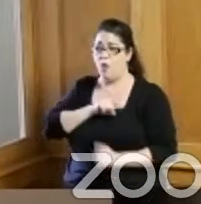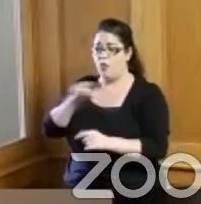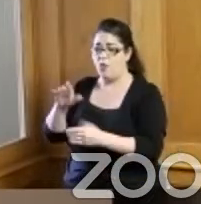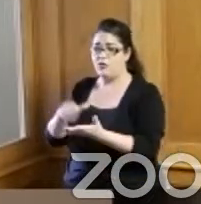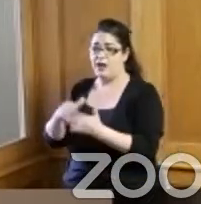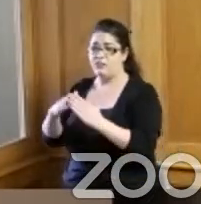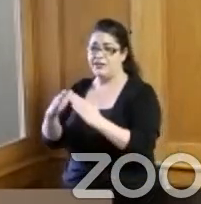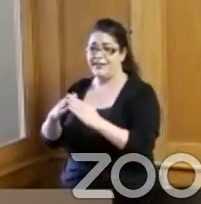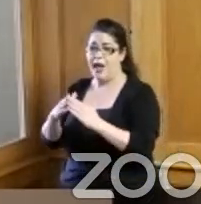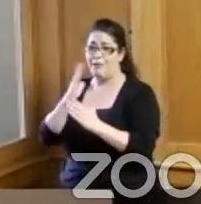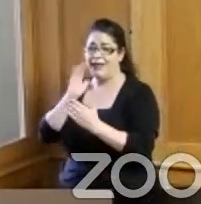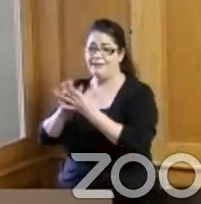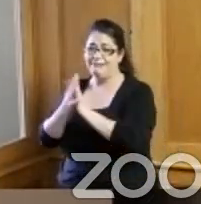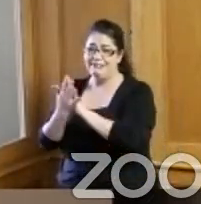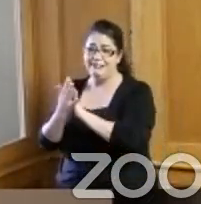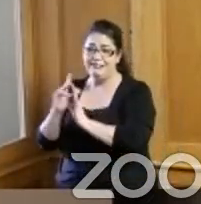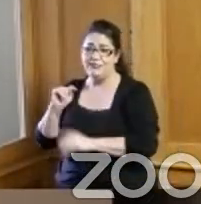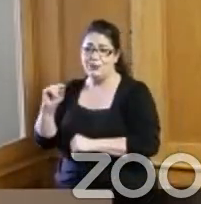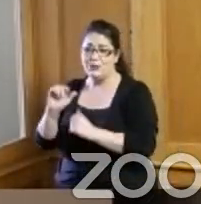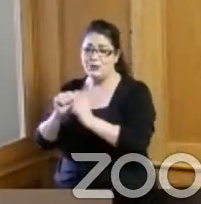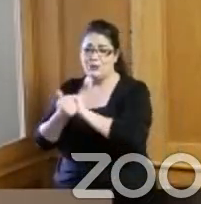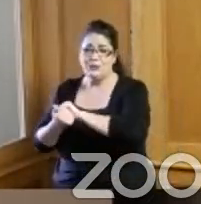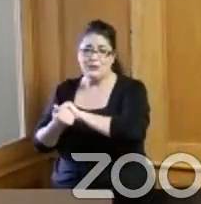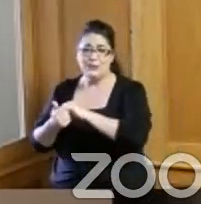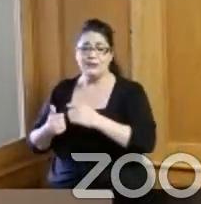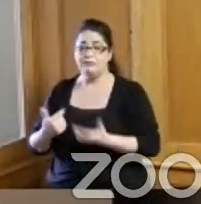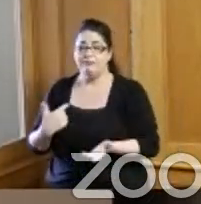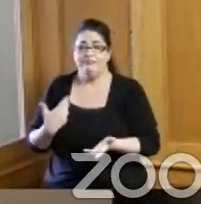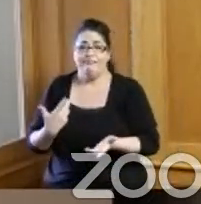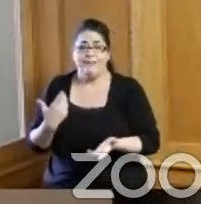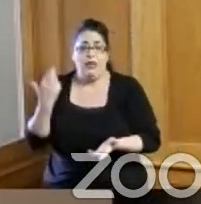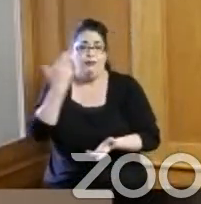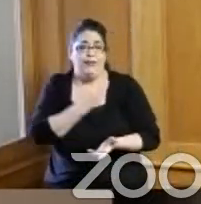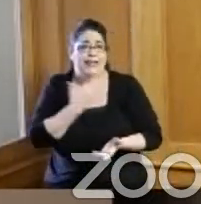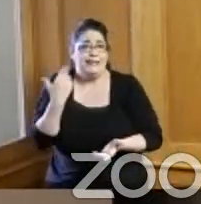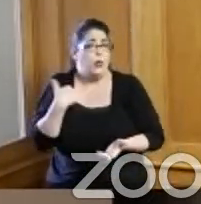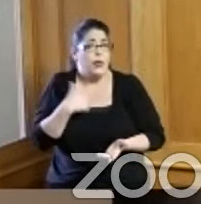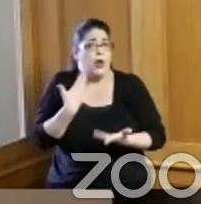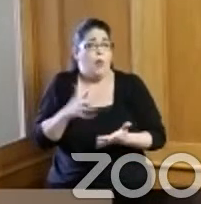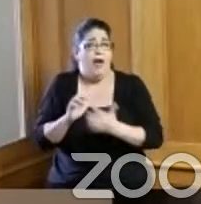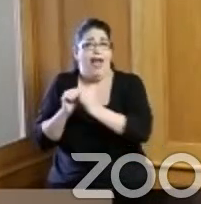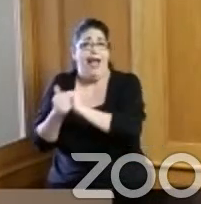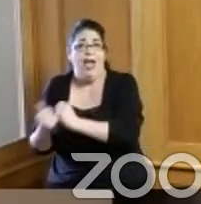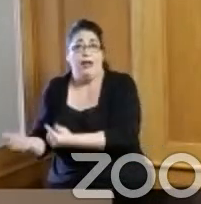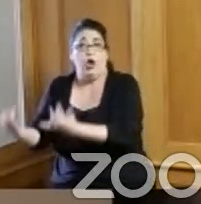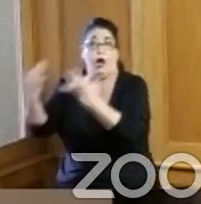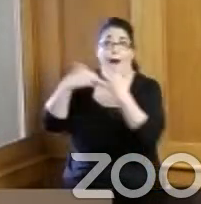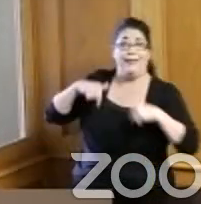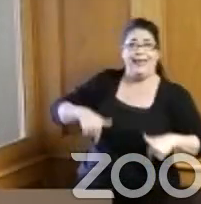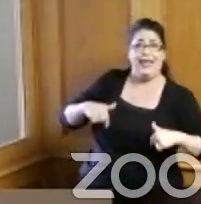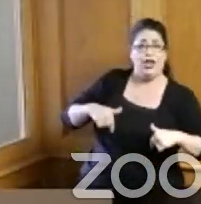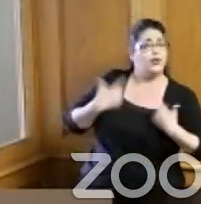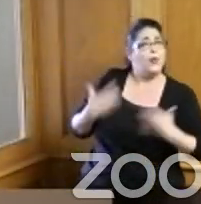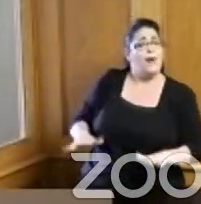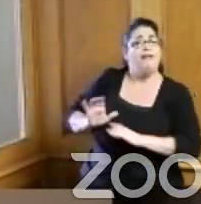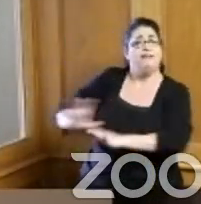the overcrowding and all that down there. And we sure don't want the overcrowding to come to us.